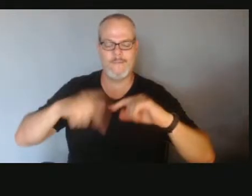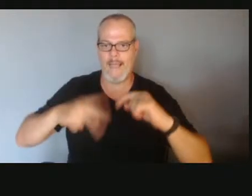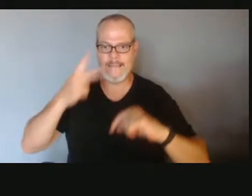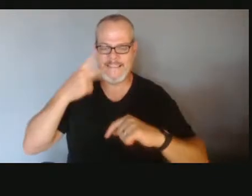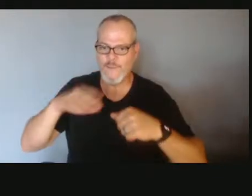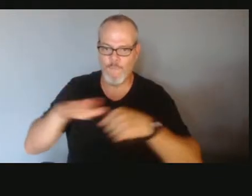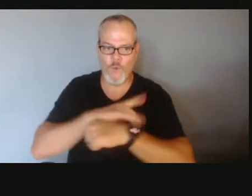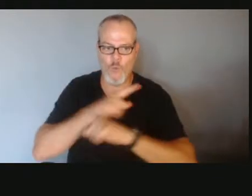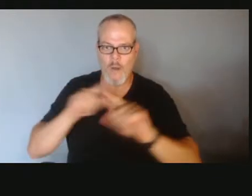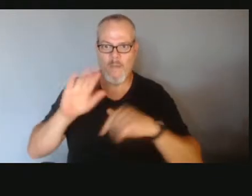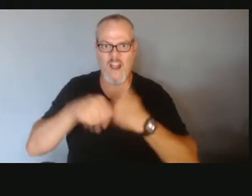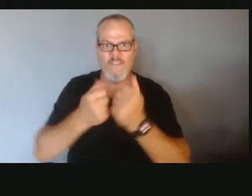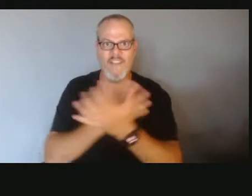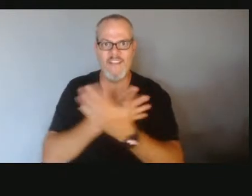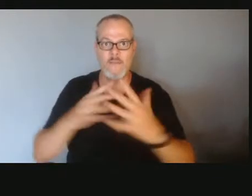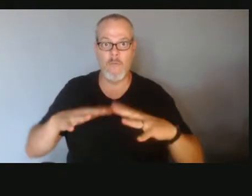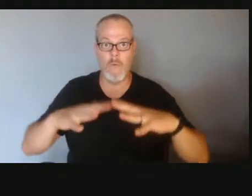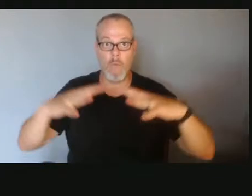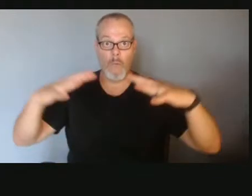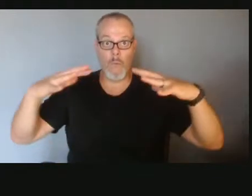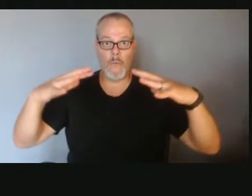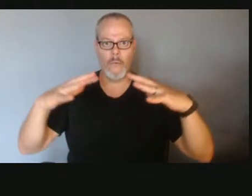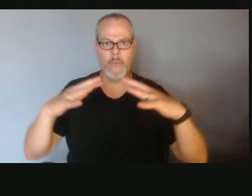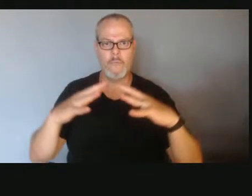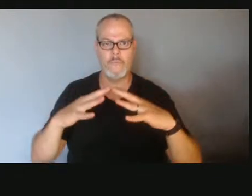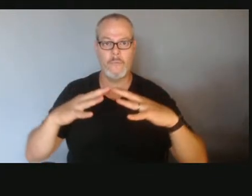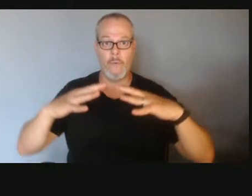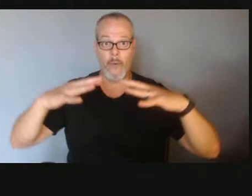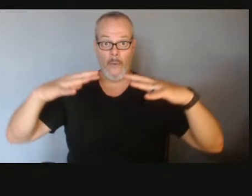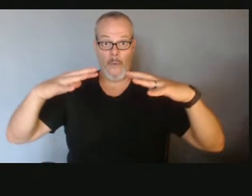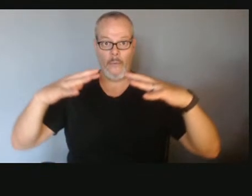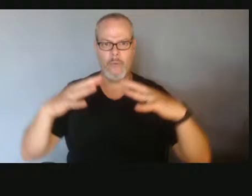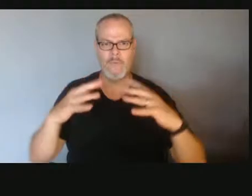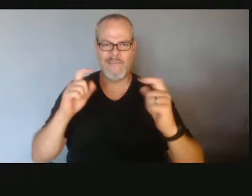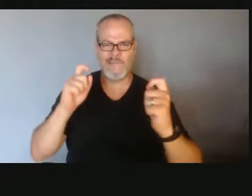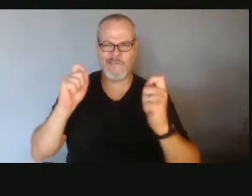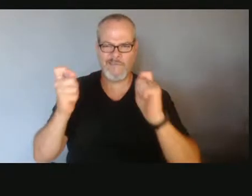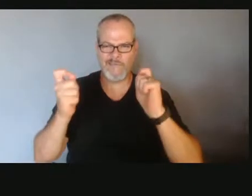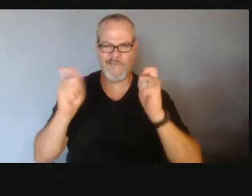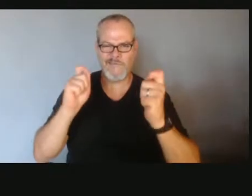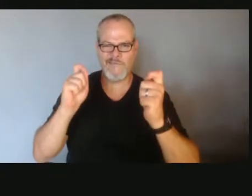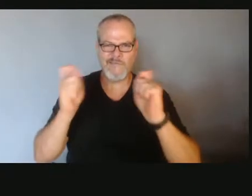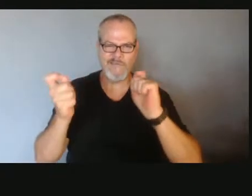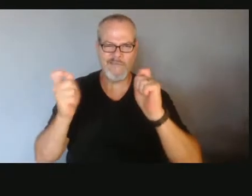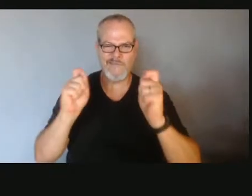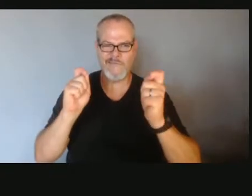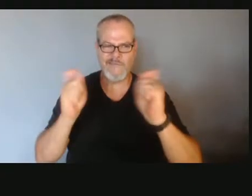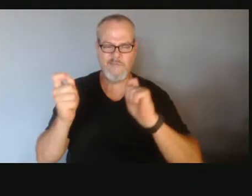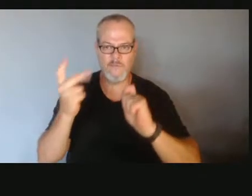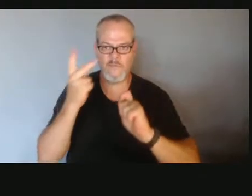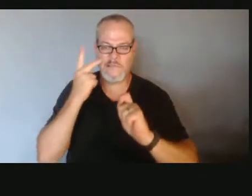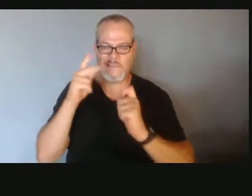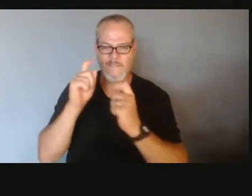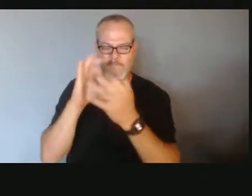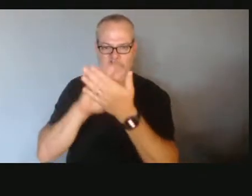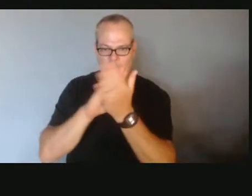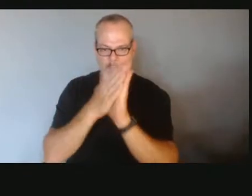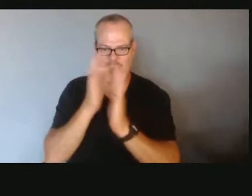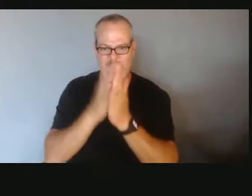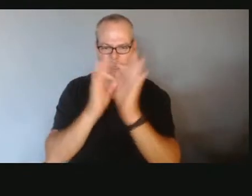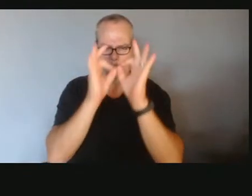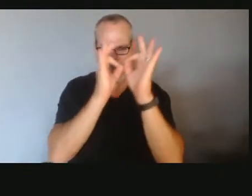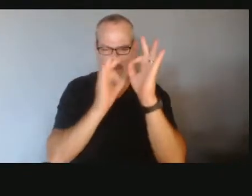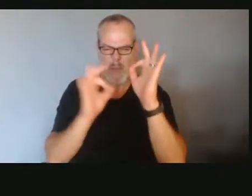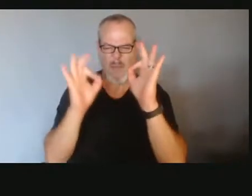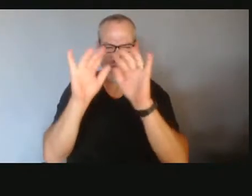but just lifting or falling, right? We're seeing there's lots of small little changes that makes this this kind of speckled appearance that you see right in there, right?